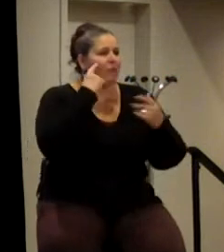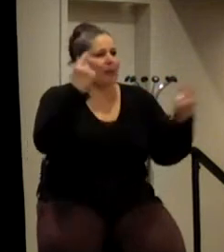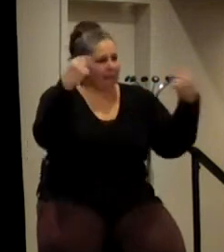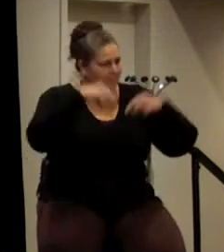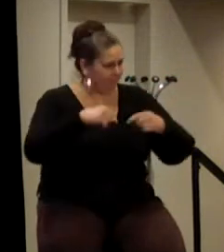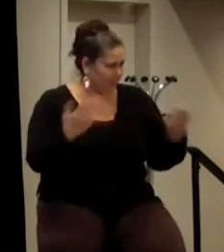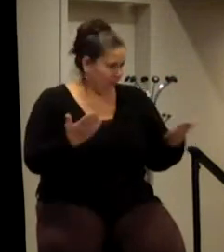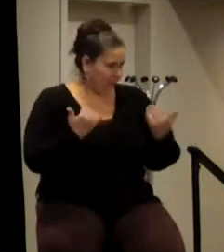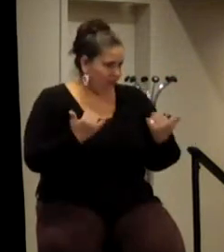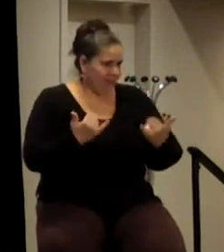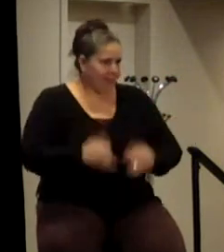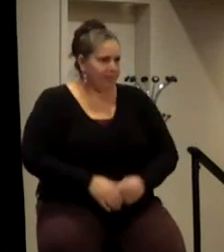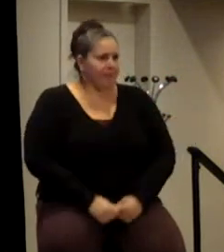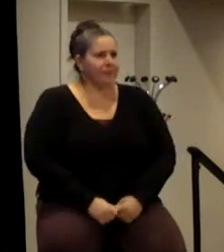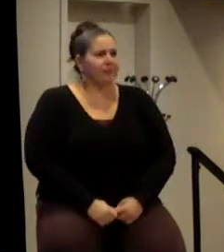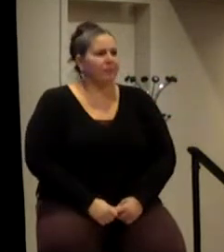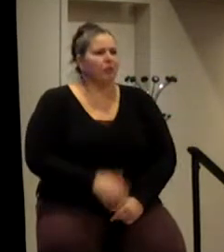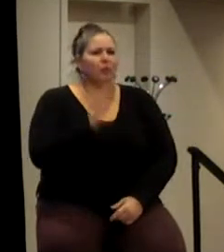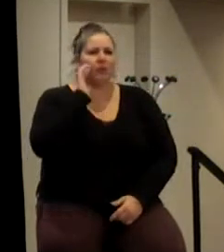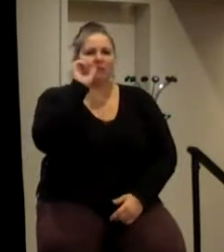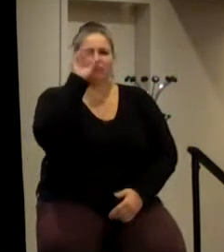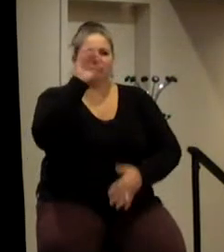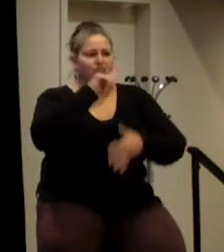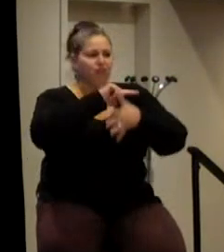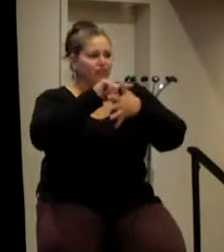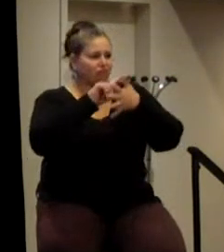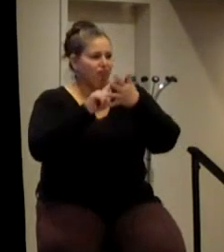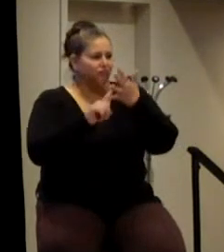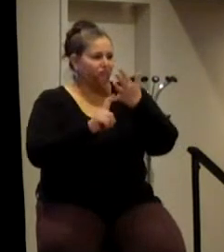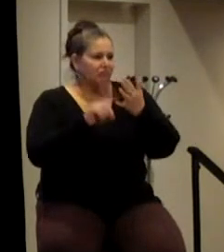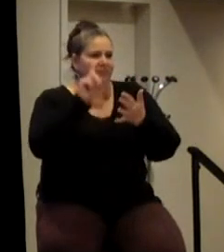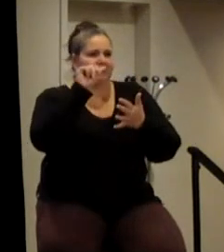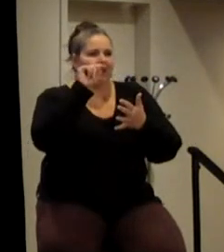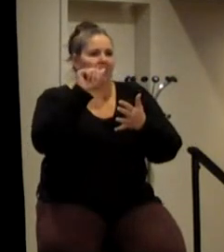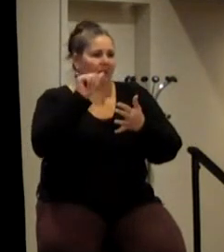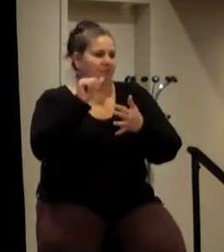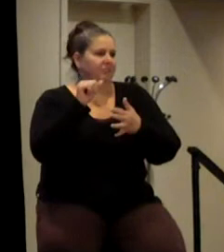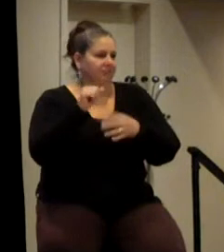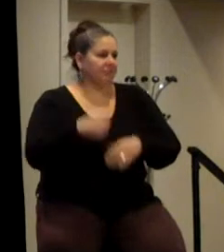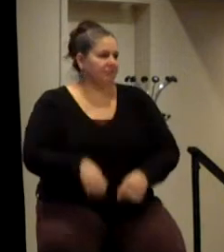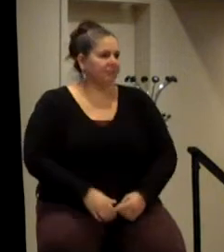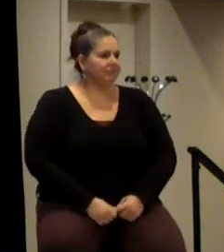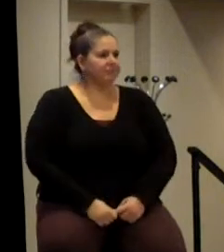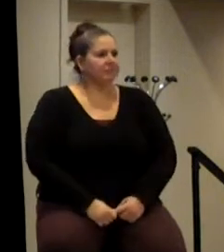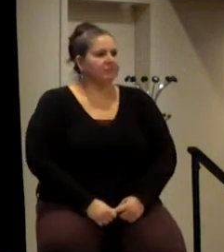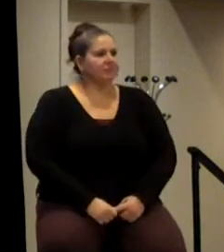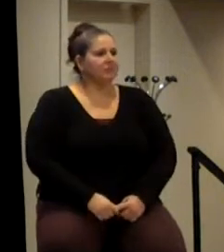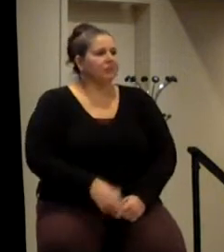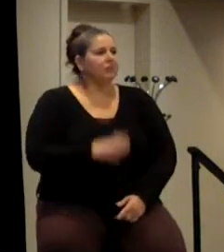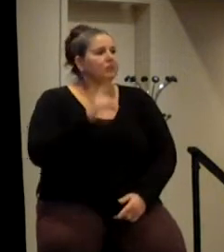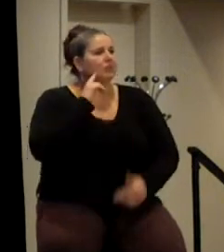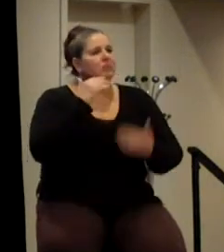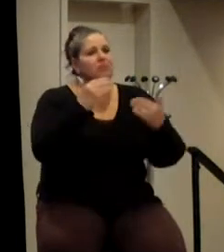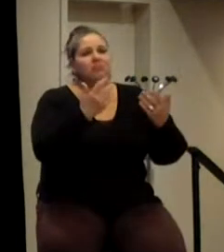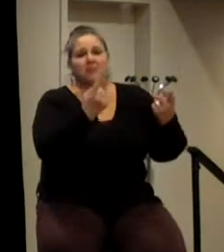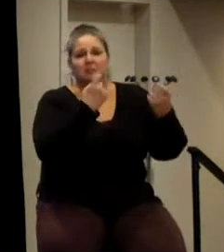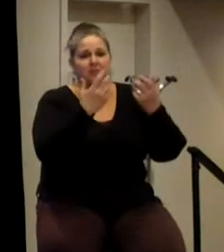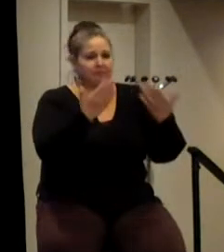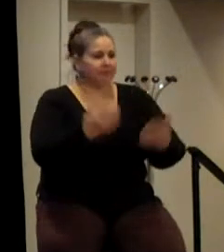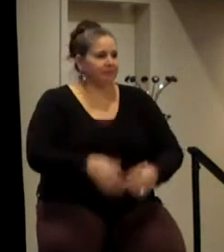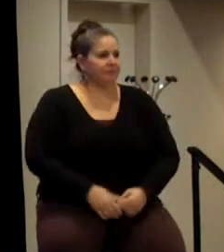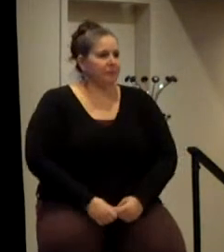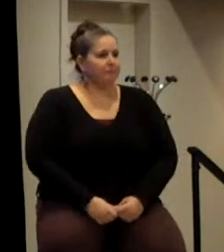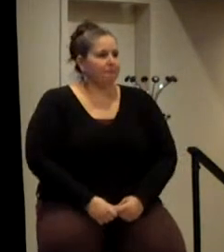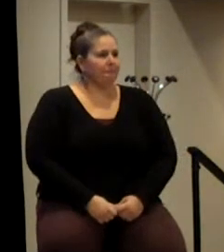through some of the data, and then we'll take some questions. Unfortunately, we lost 2 residents